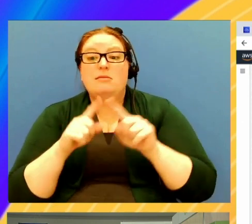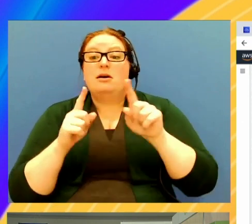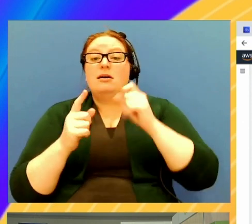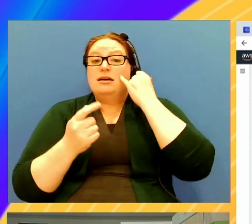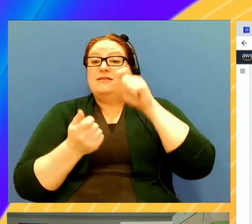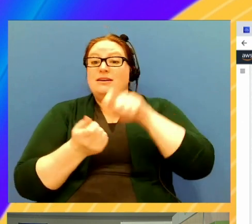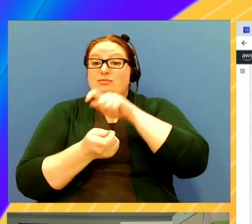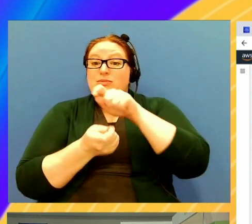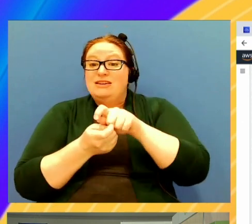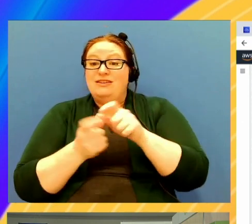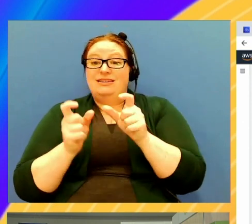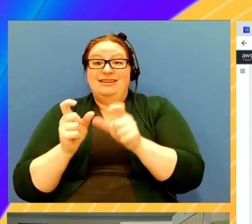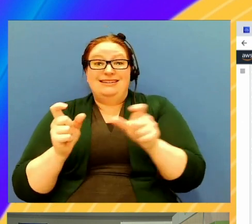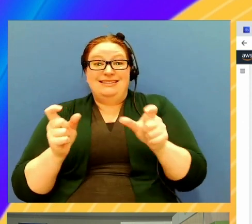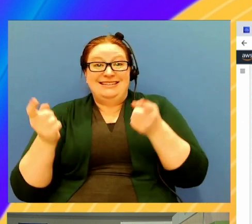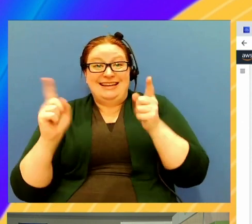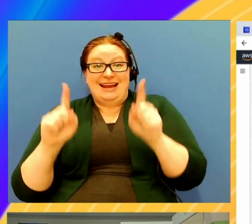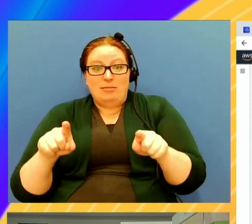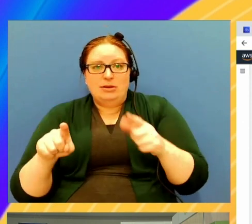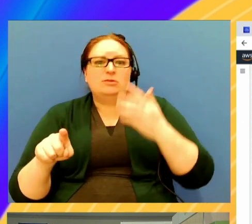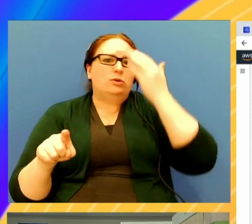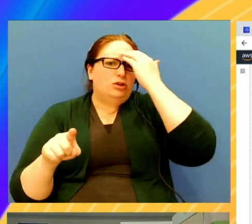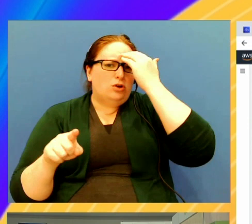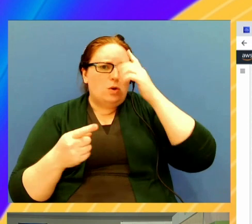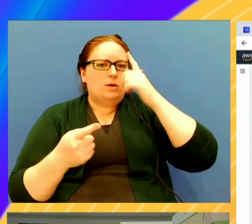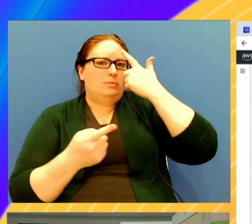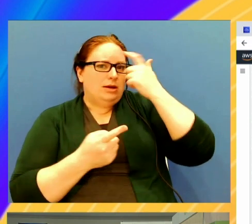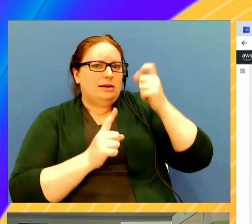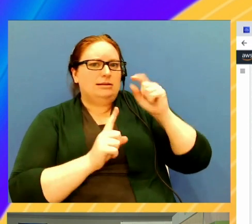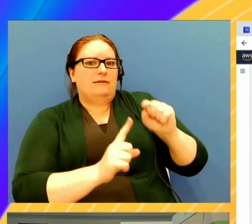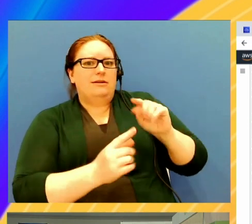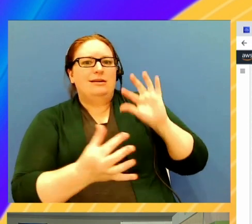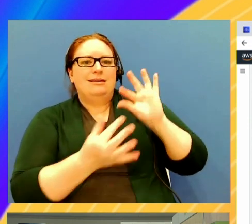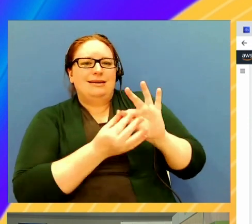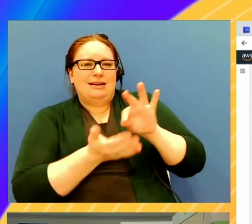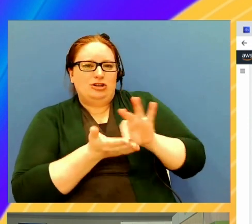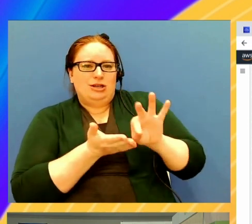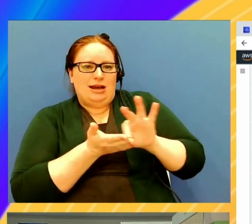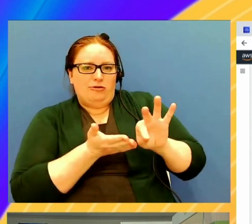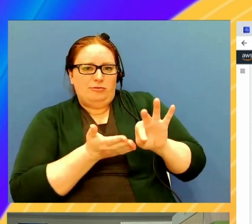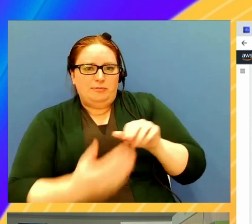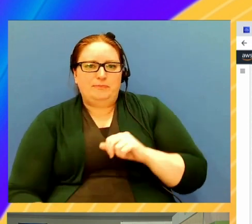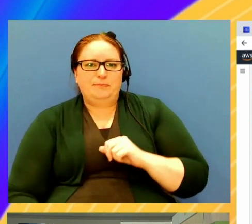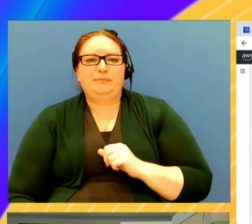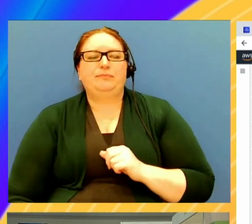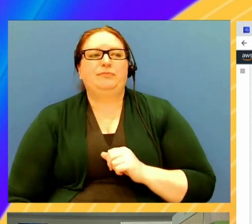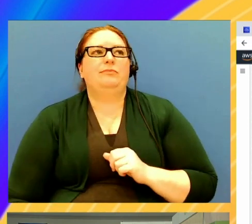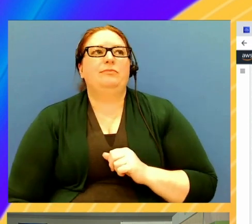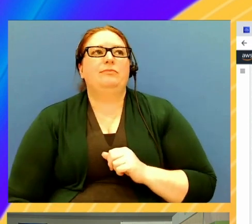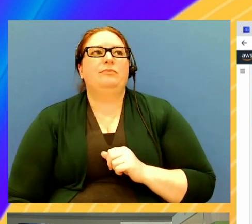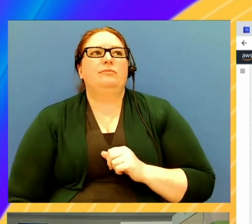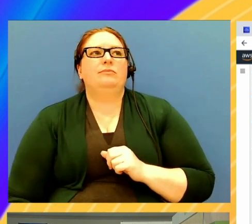this happens, they know that this is because of connection count. And I could see where some